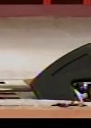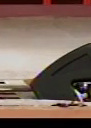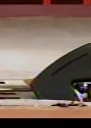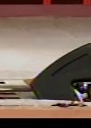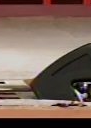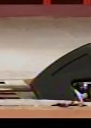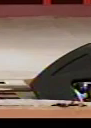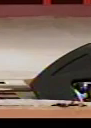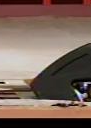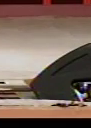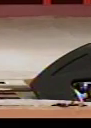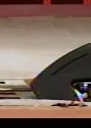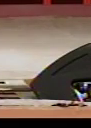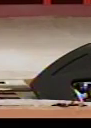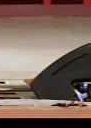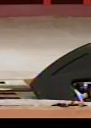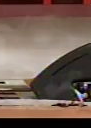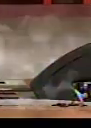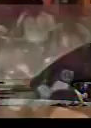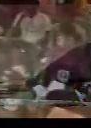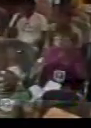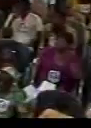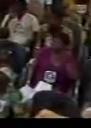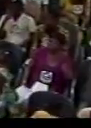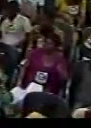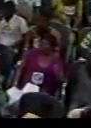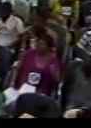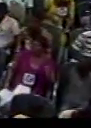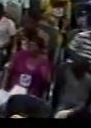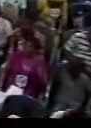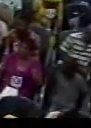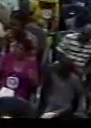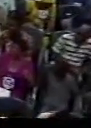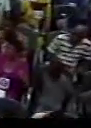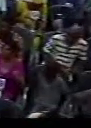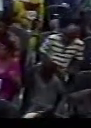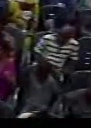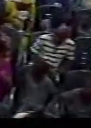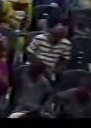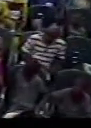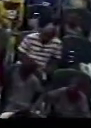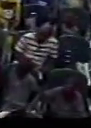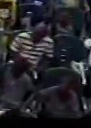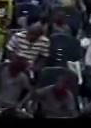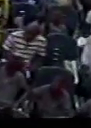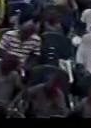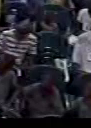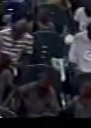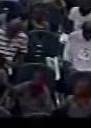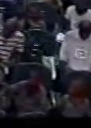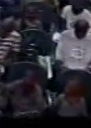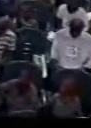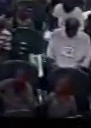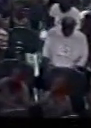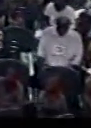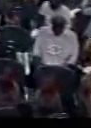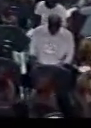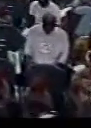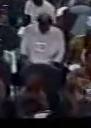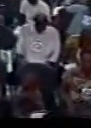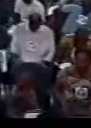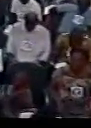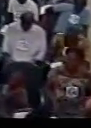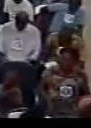allow anyone to hinder you or slow you down. You will know him more. You will touch